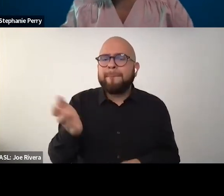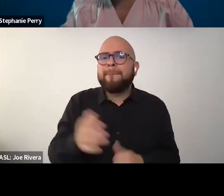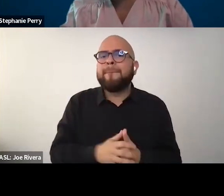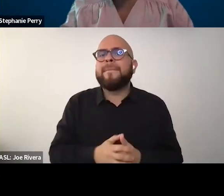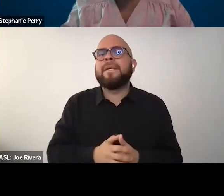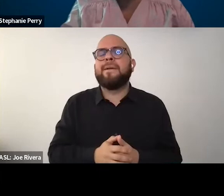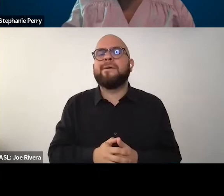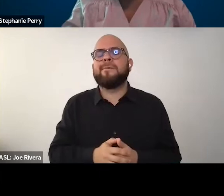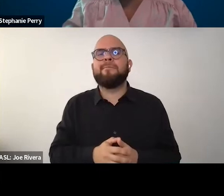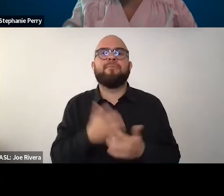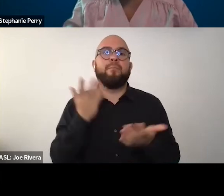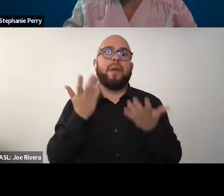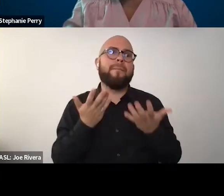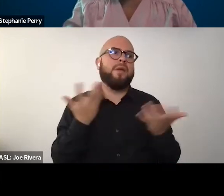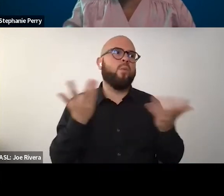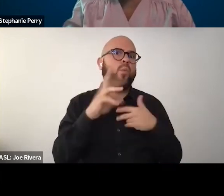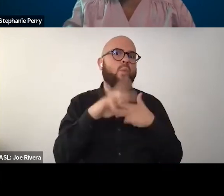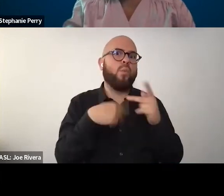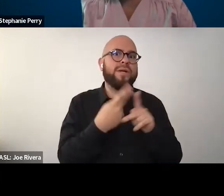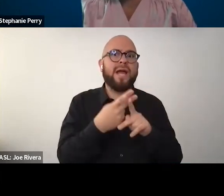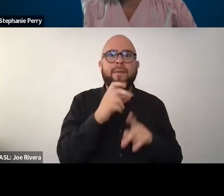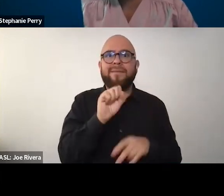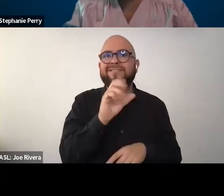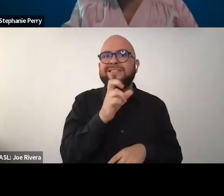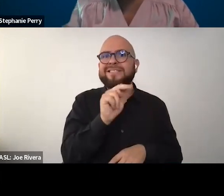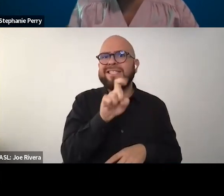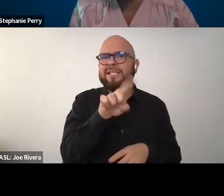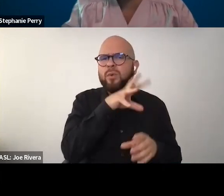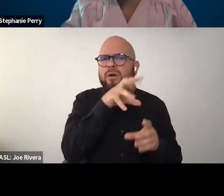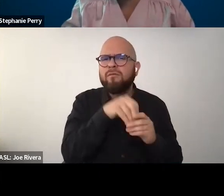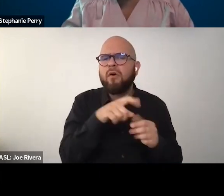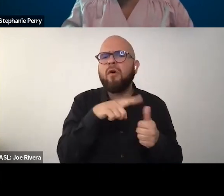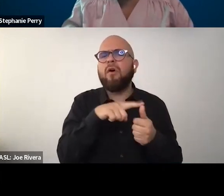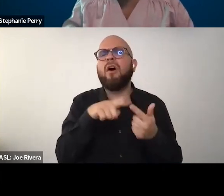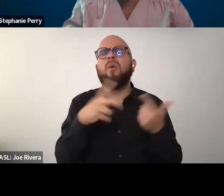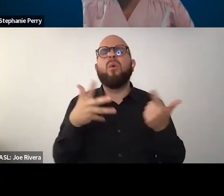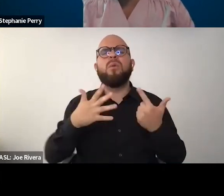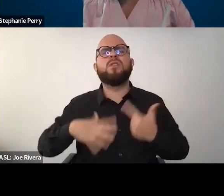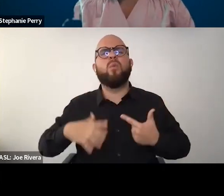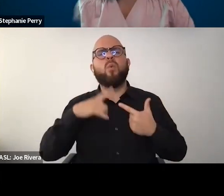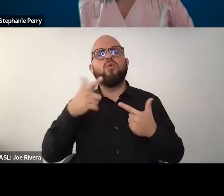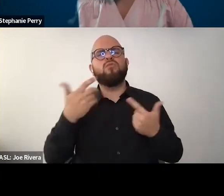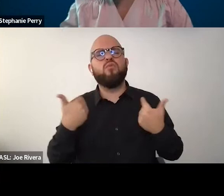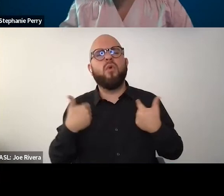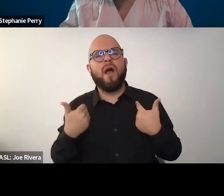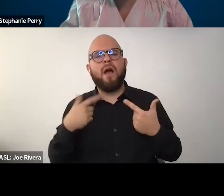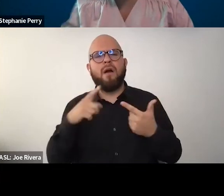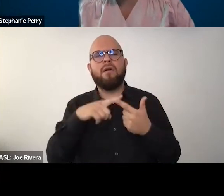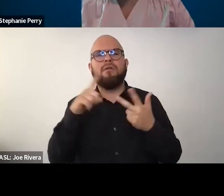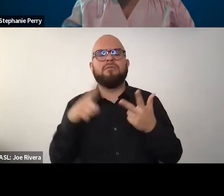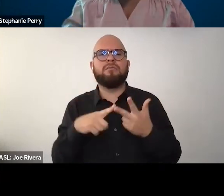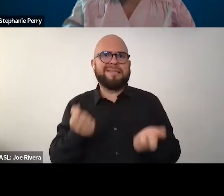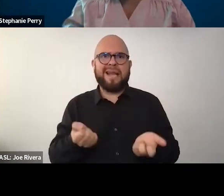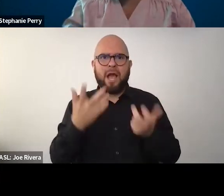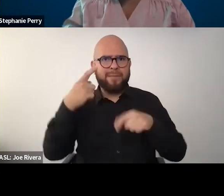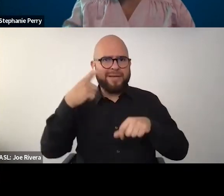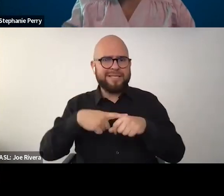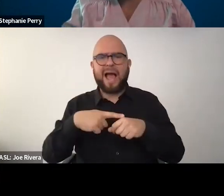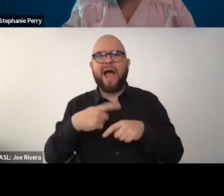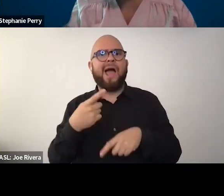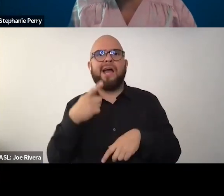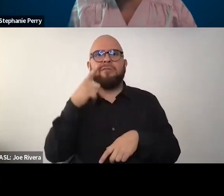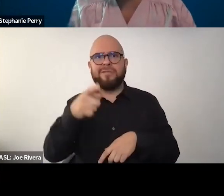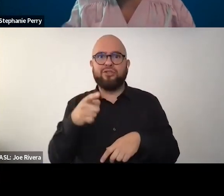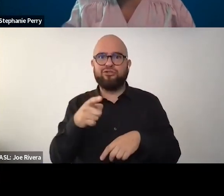type of scene you were in. What was the wardrobe or costume that you were wearing? How many takes? Anything that